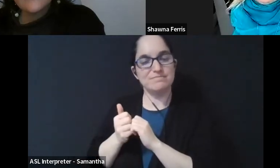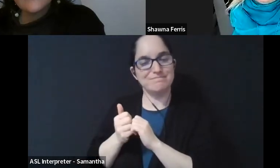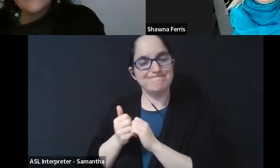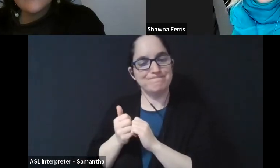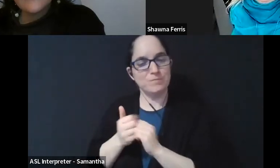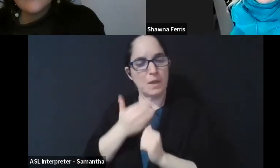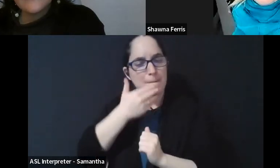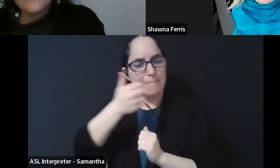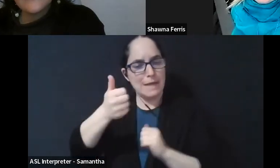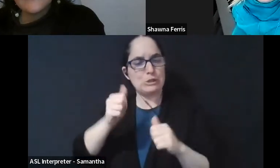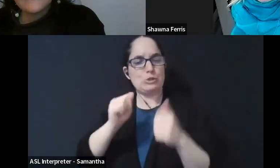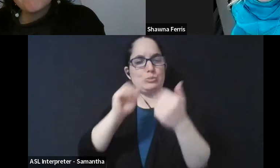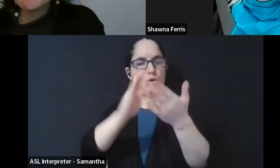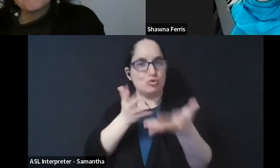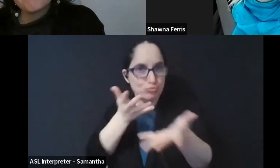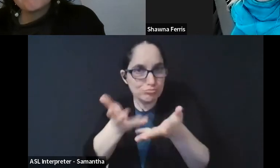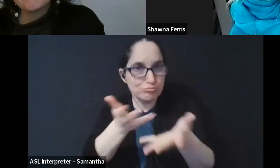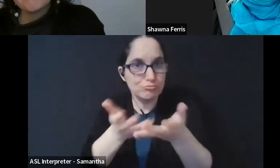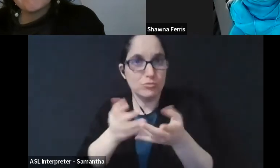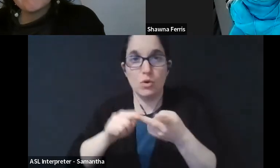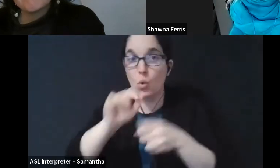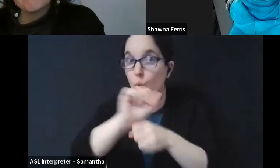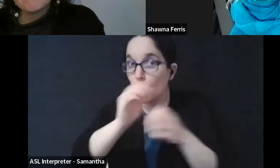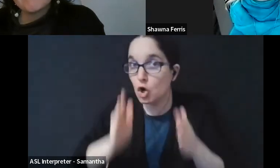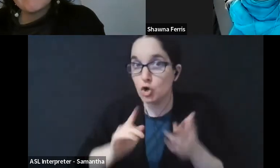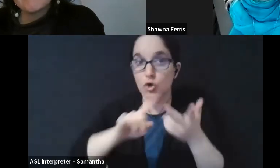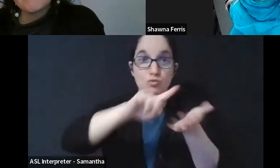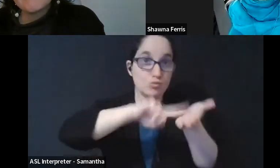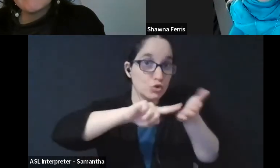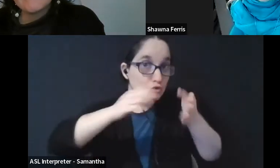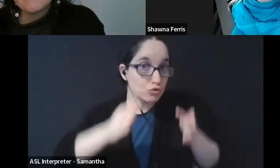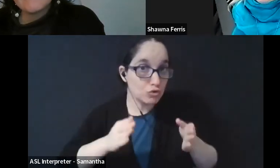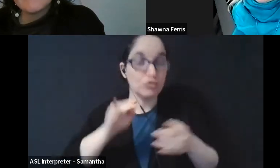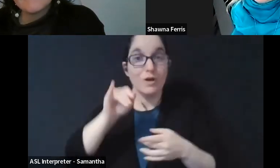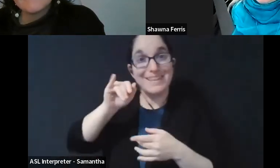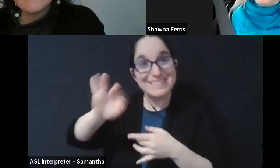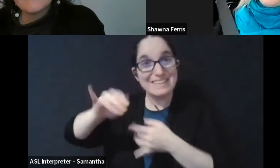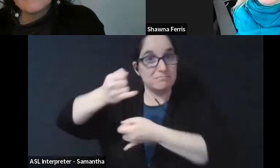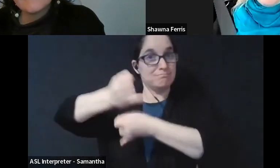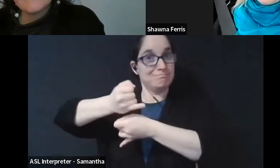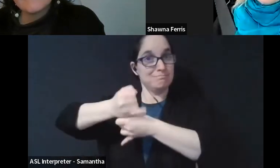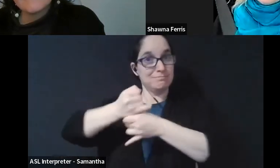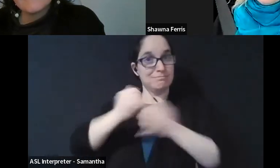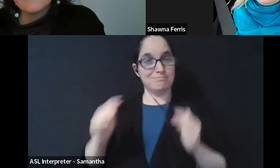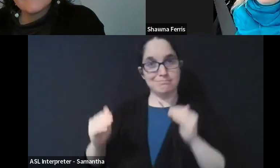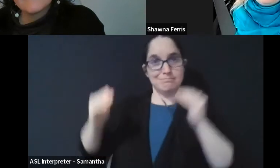and worker and researcher in those contexts where institutional language is often